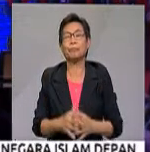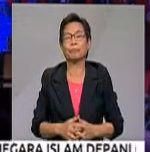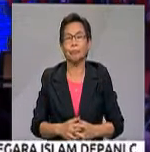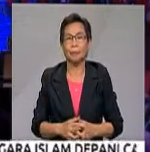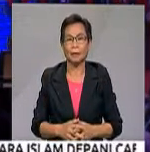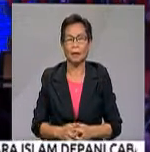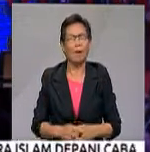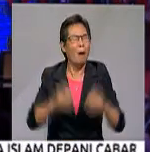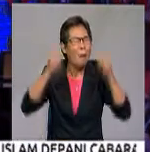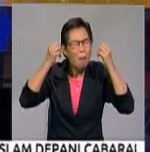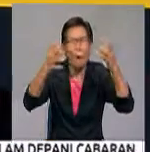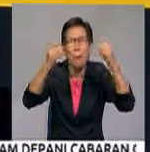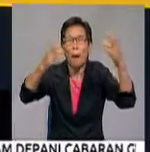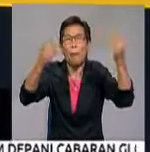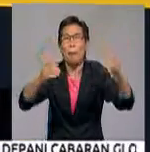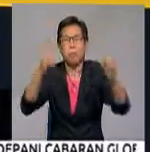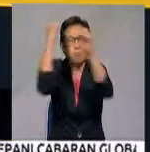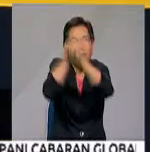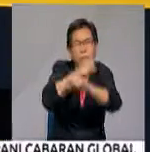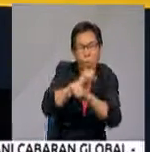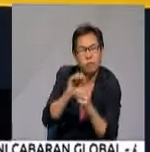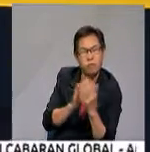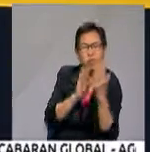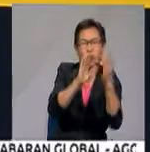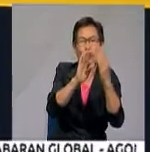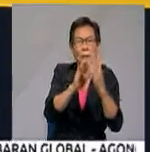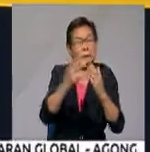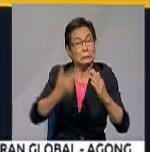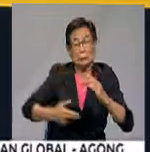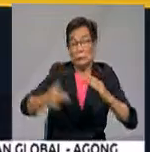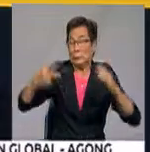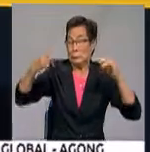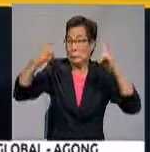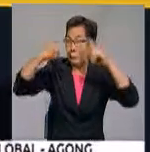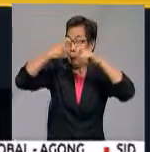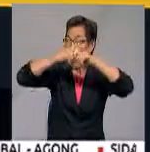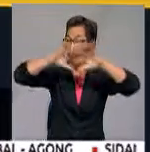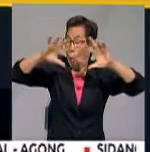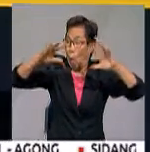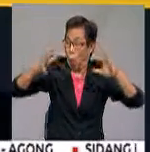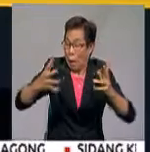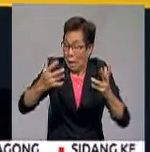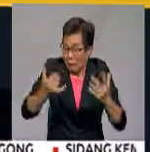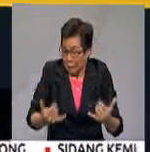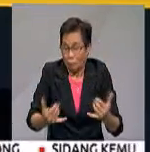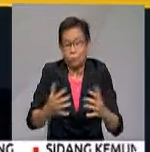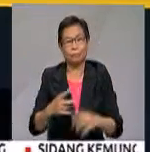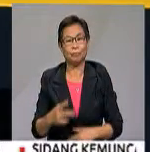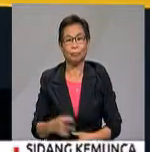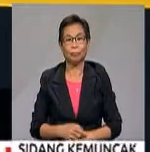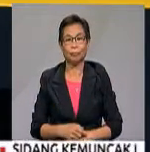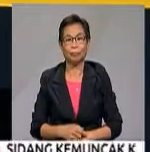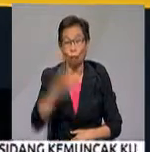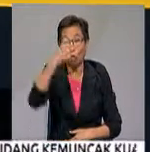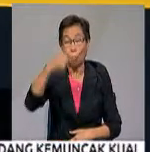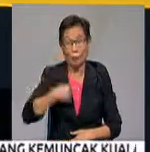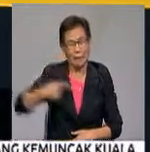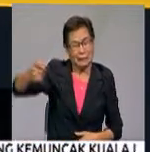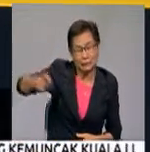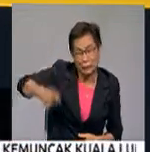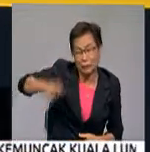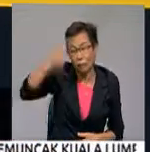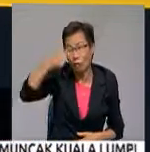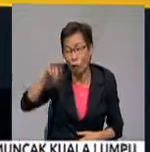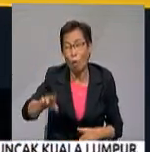There are many challenges facing us in this highly complex world we live in today. To me, the need